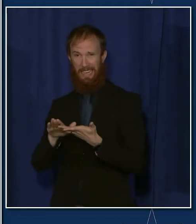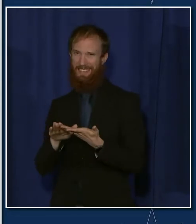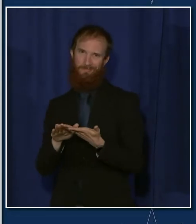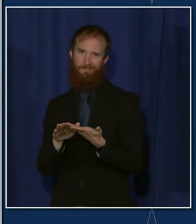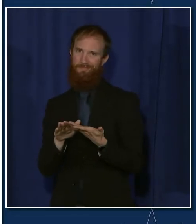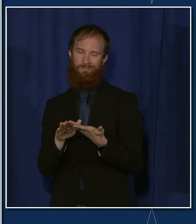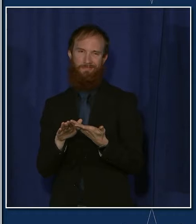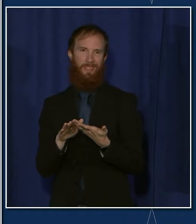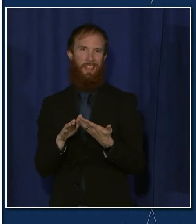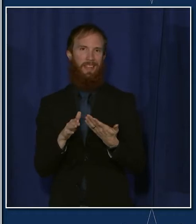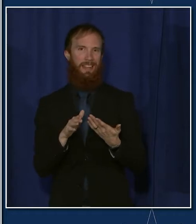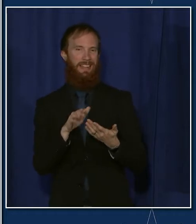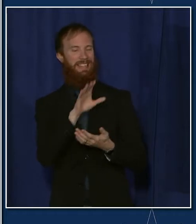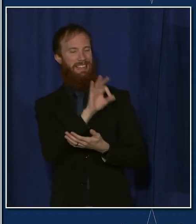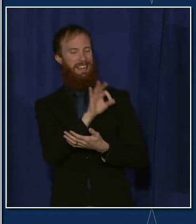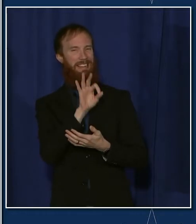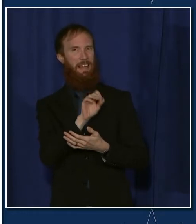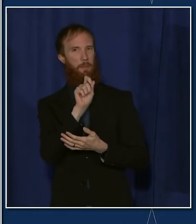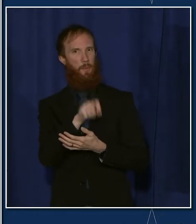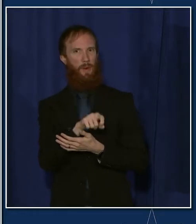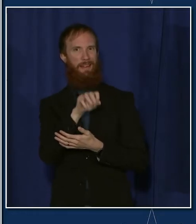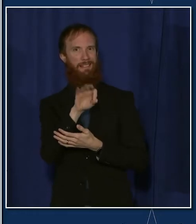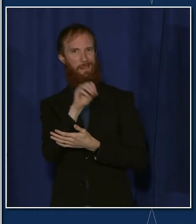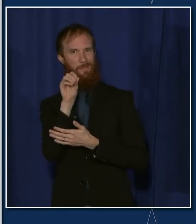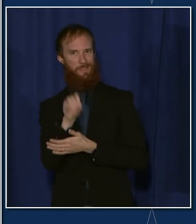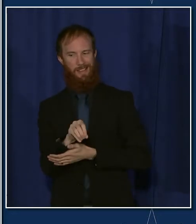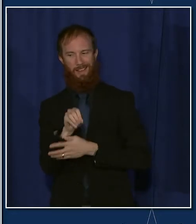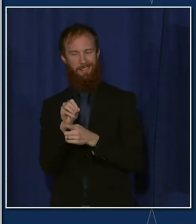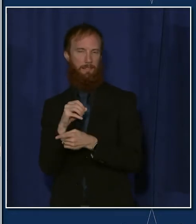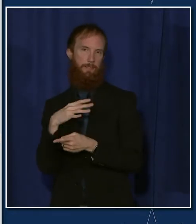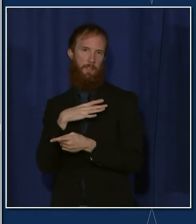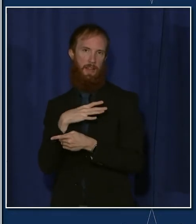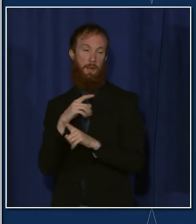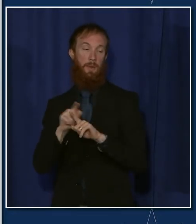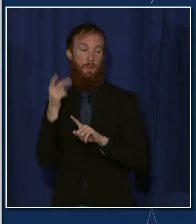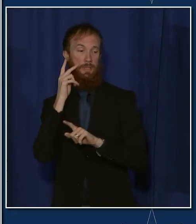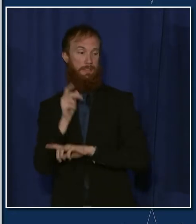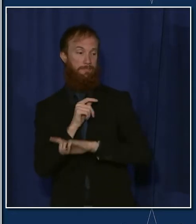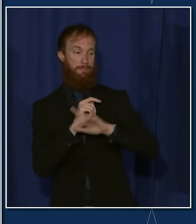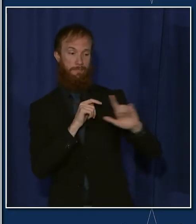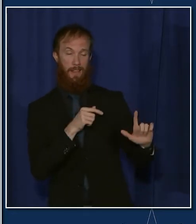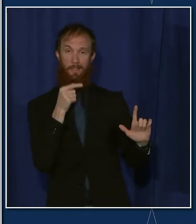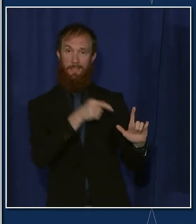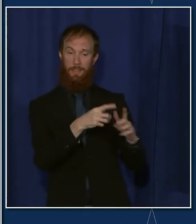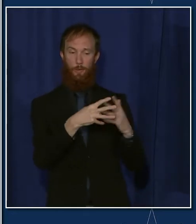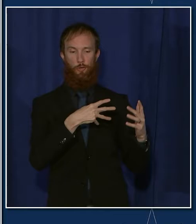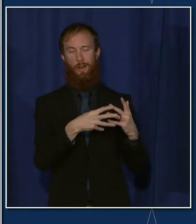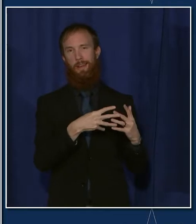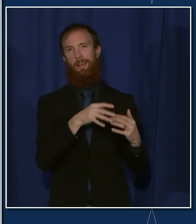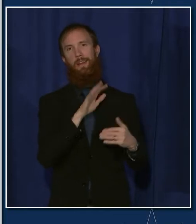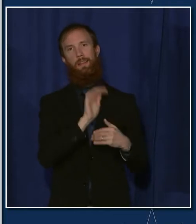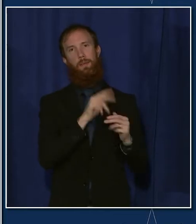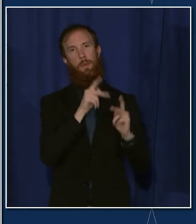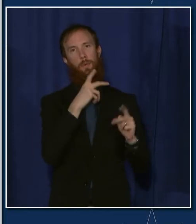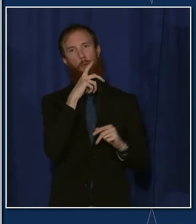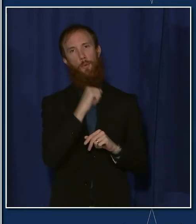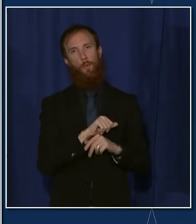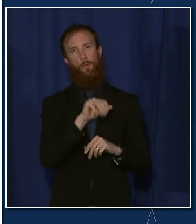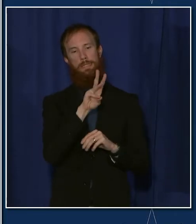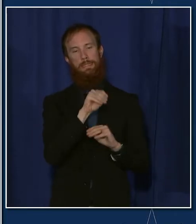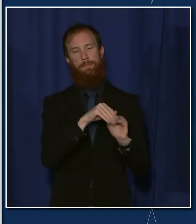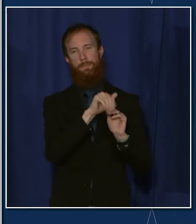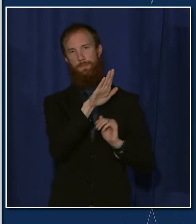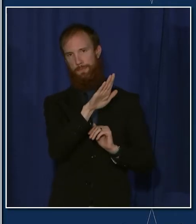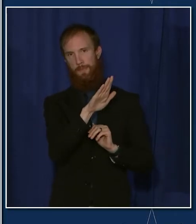99.99% of the time, we don't see any breakthrough deaths. But on the left, in gray there, those are our oldest over 60 Chicagoans. And where we still